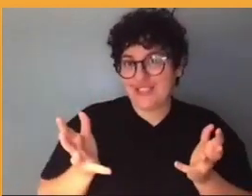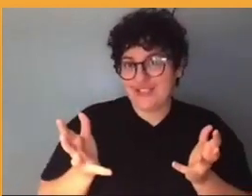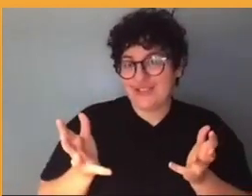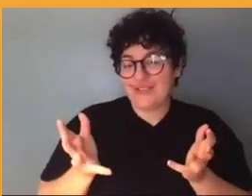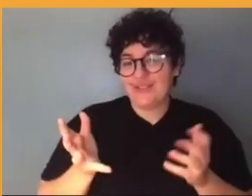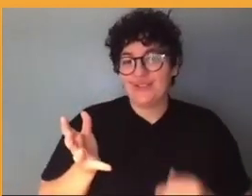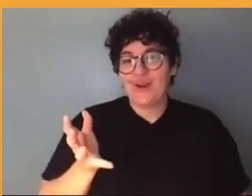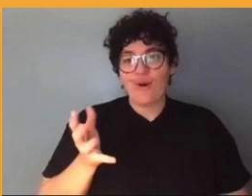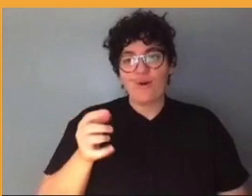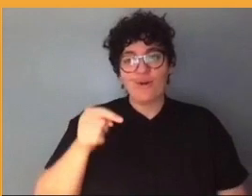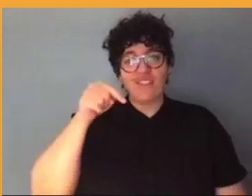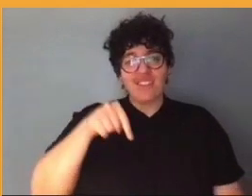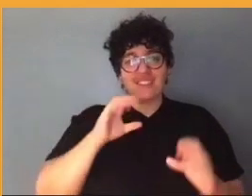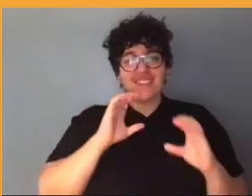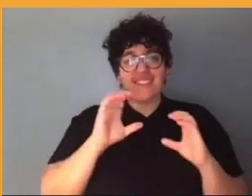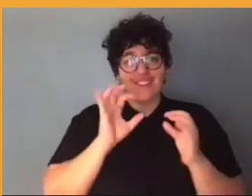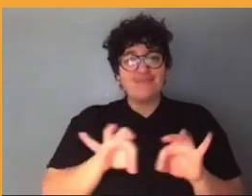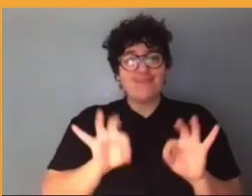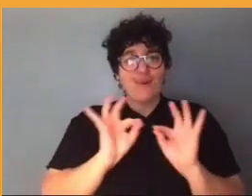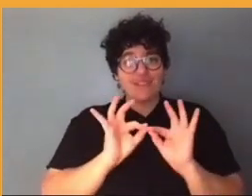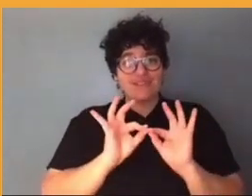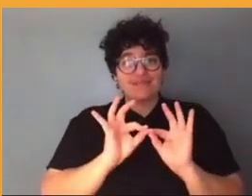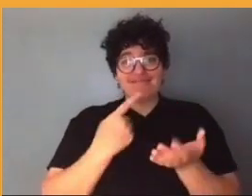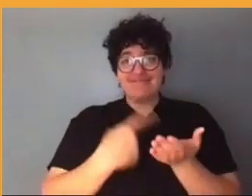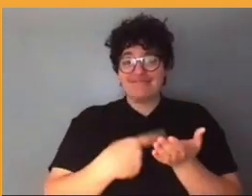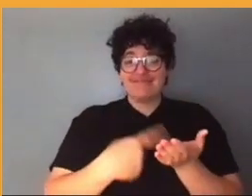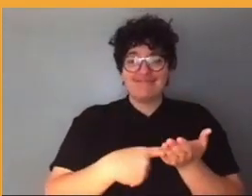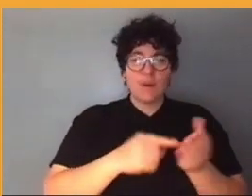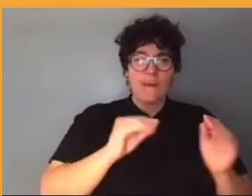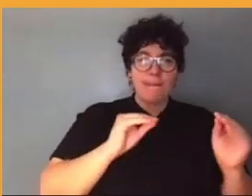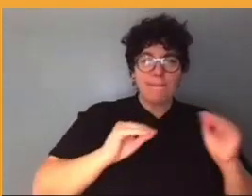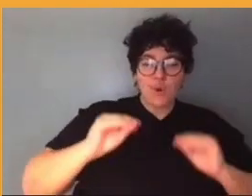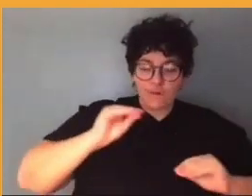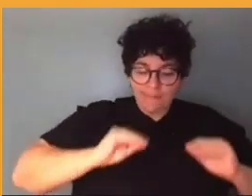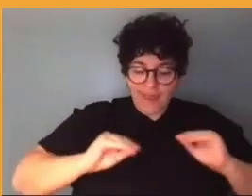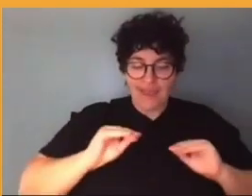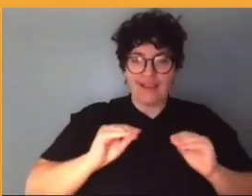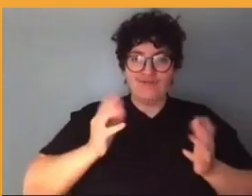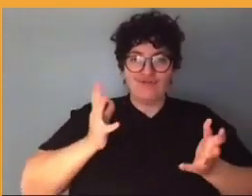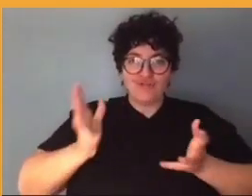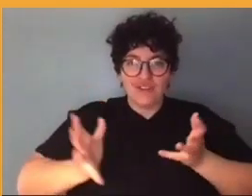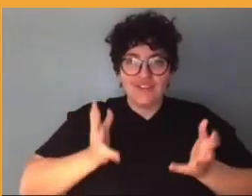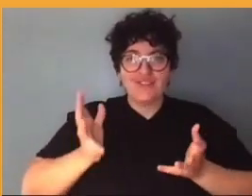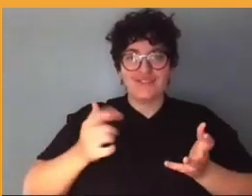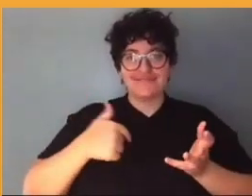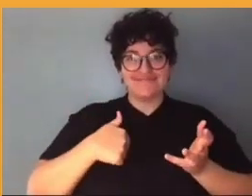about, you know, movement and gesture. And I'm honored to be a part of the conversation.